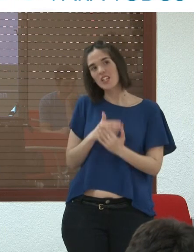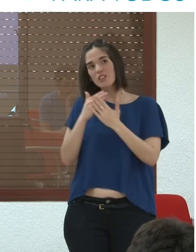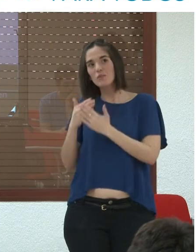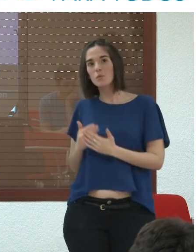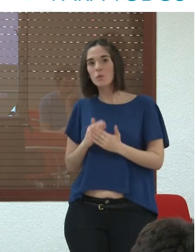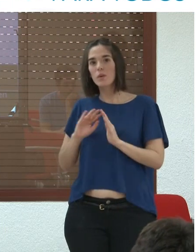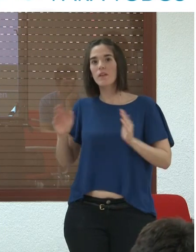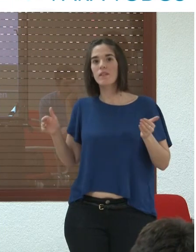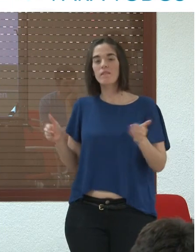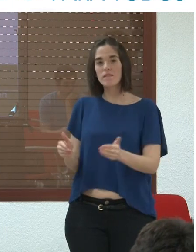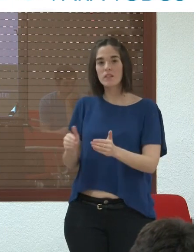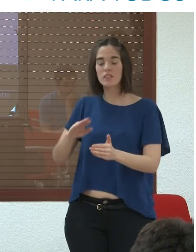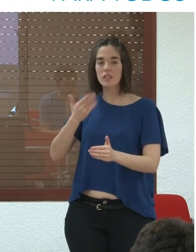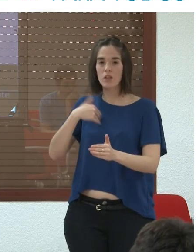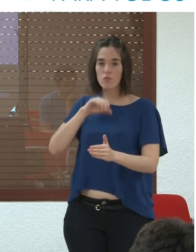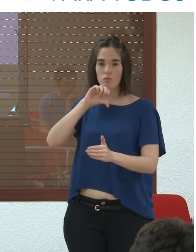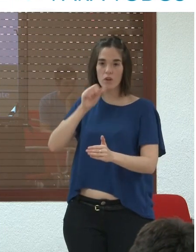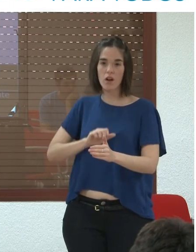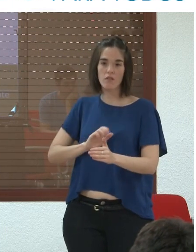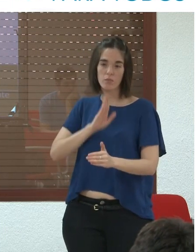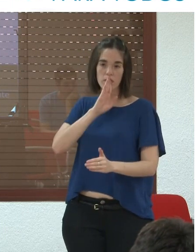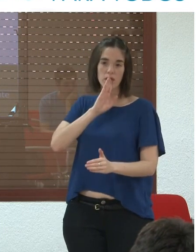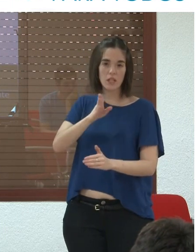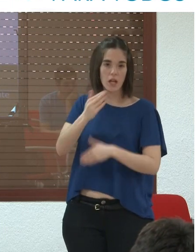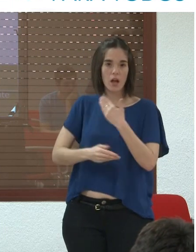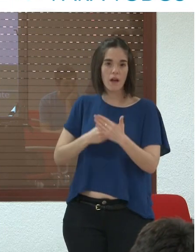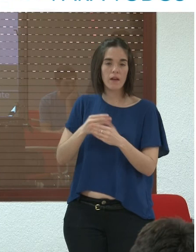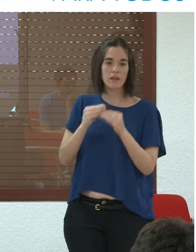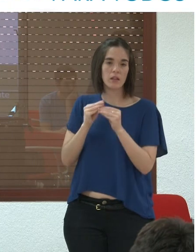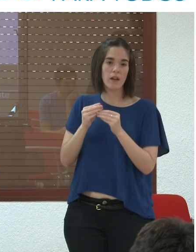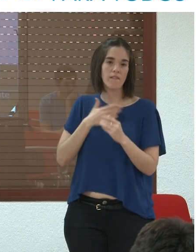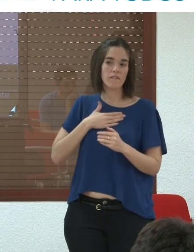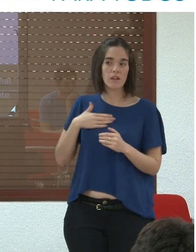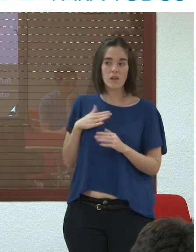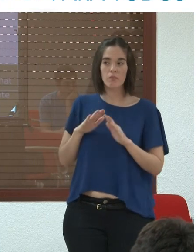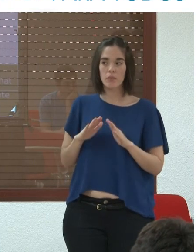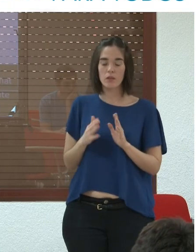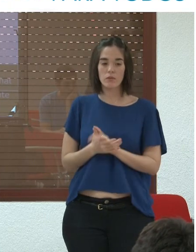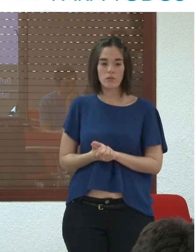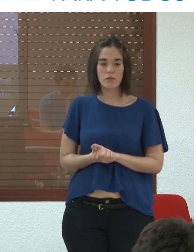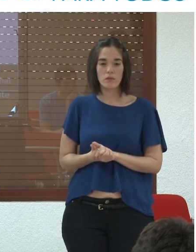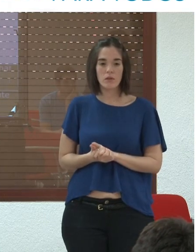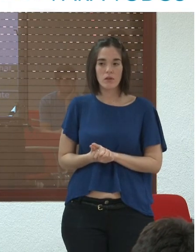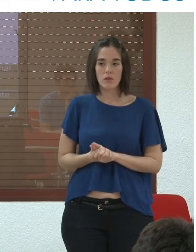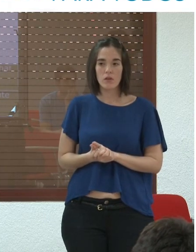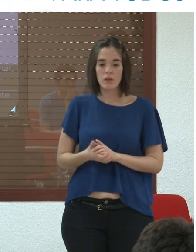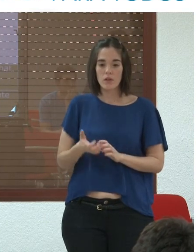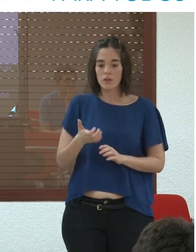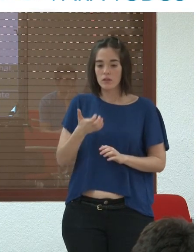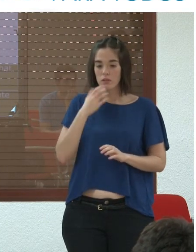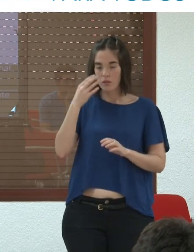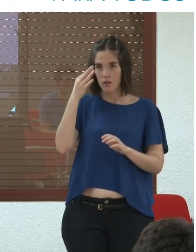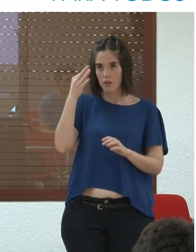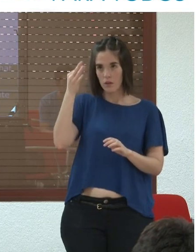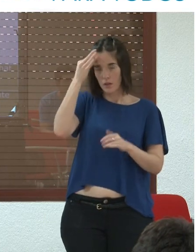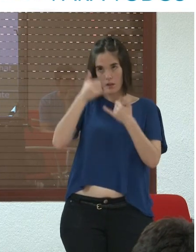there is a group of people that want to develop cortex stimulation directly, but who will want